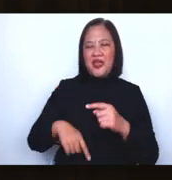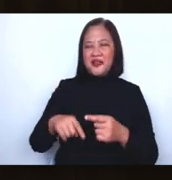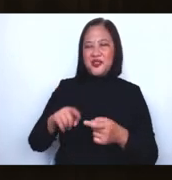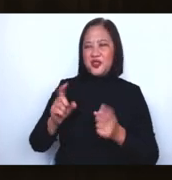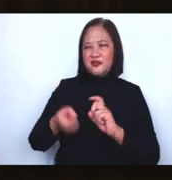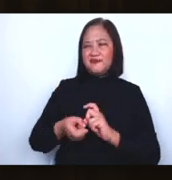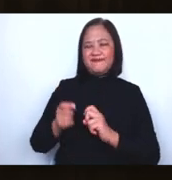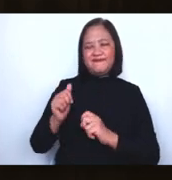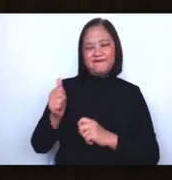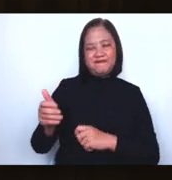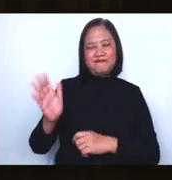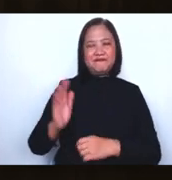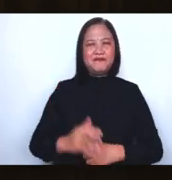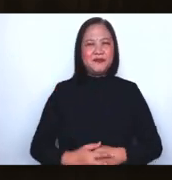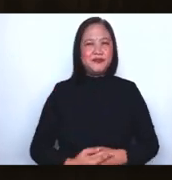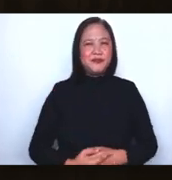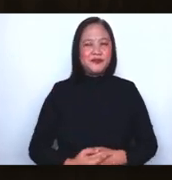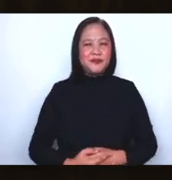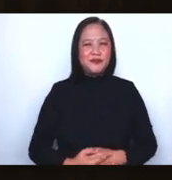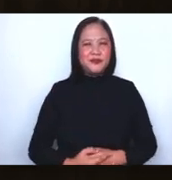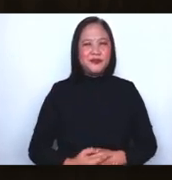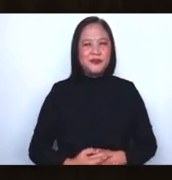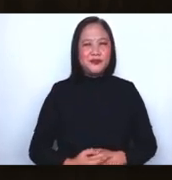else can be said.